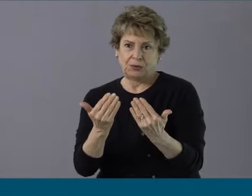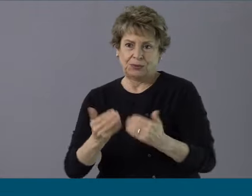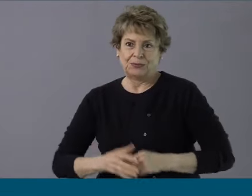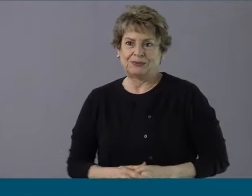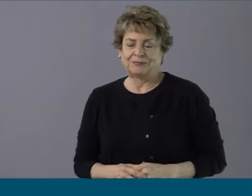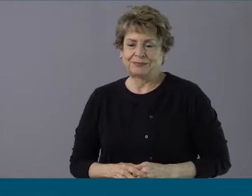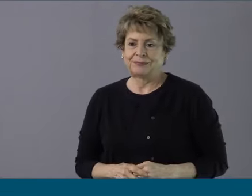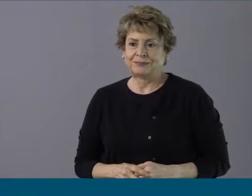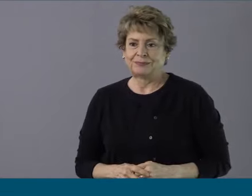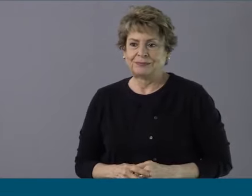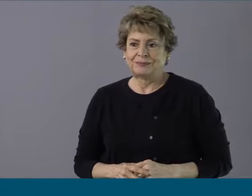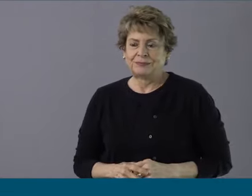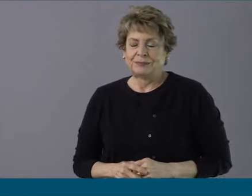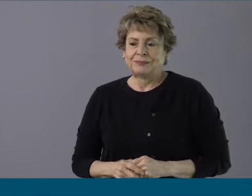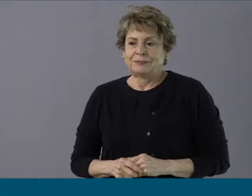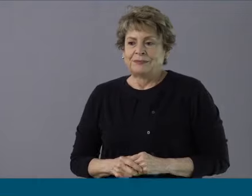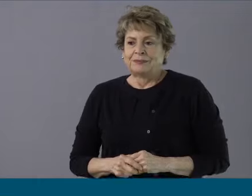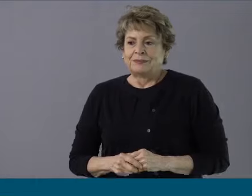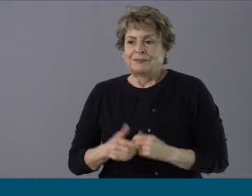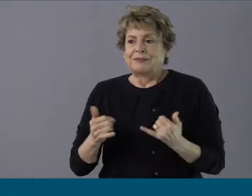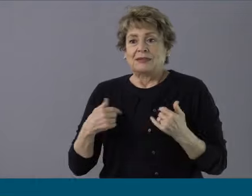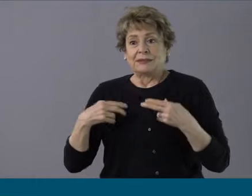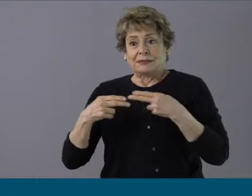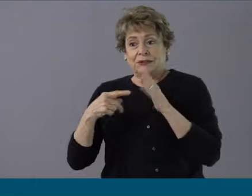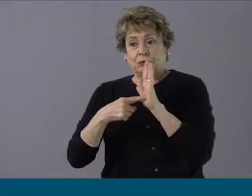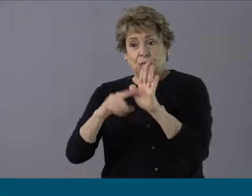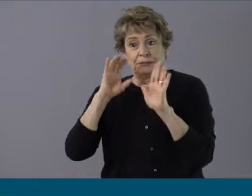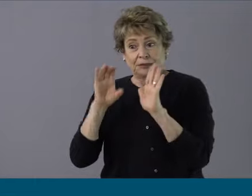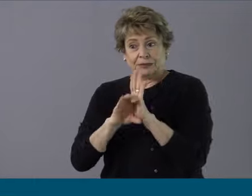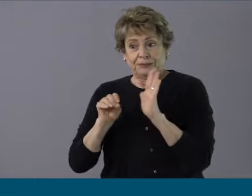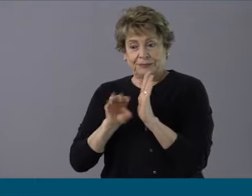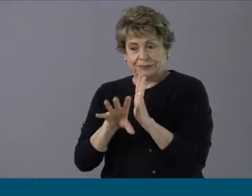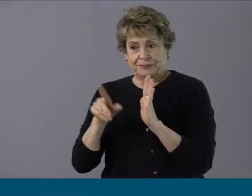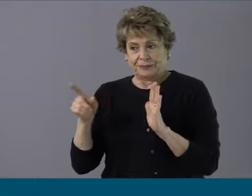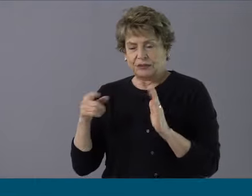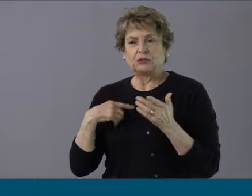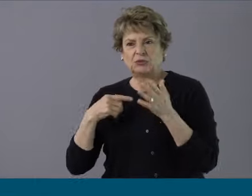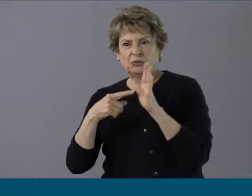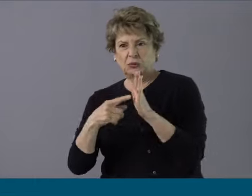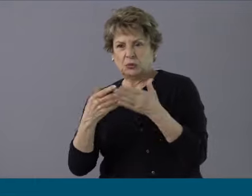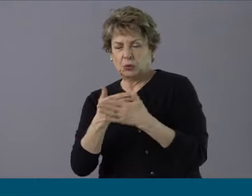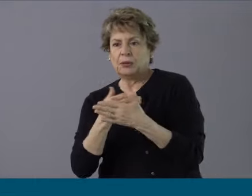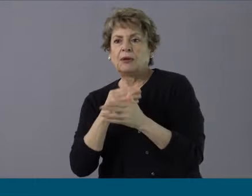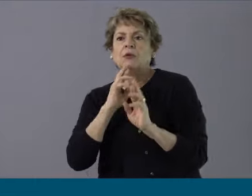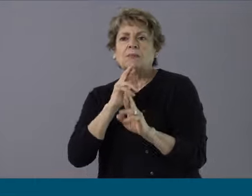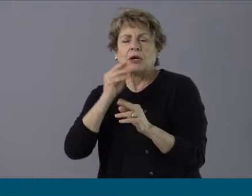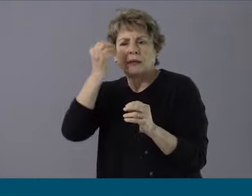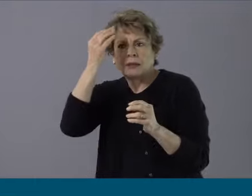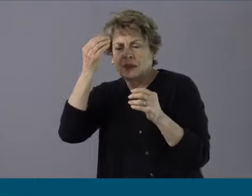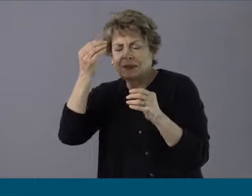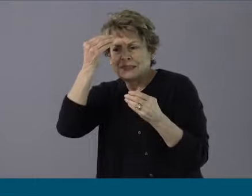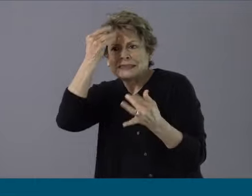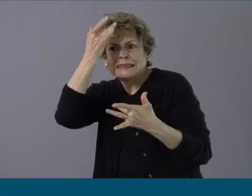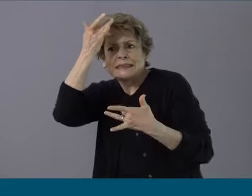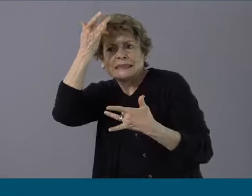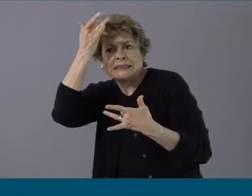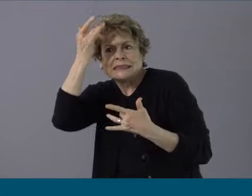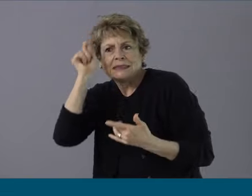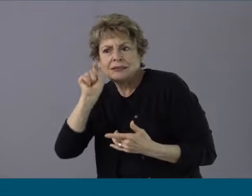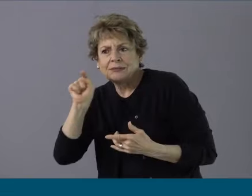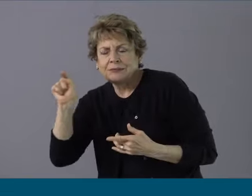Newly reported cases in the state of Arizona, and if you can see, we were flat from March to April to May